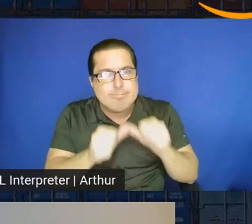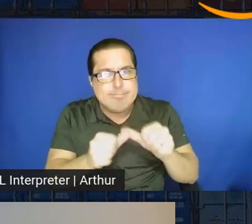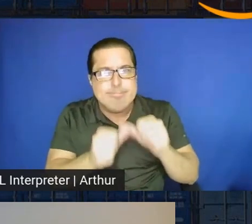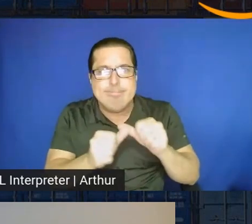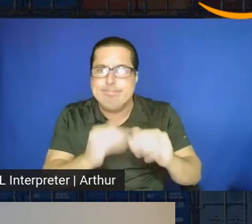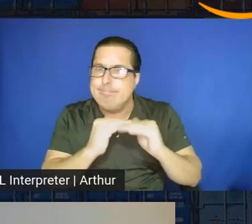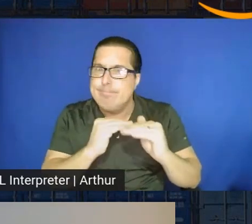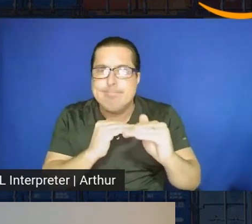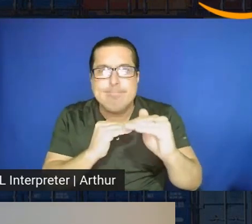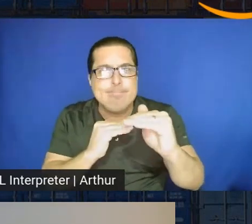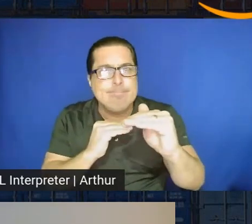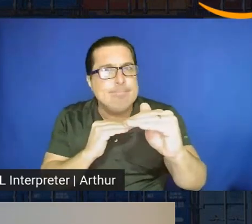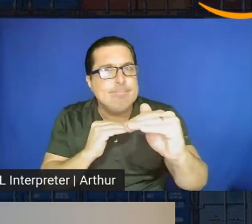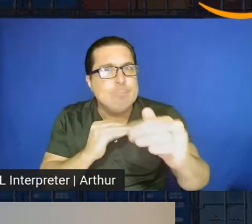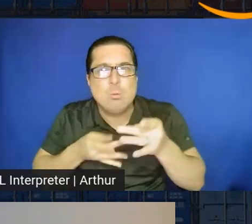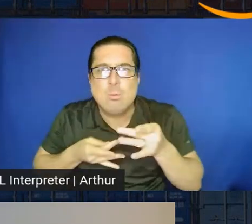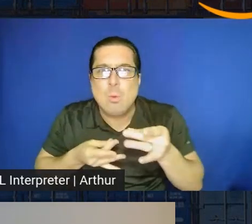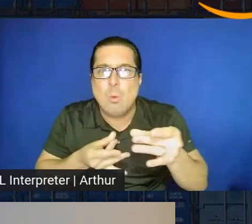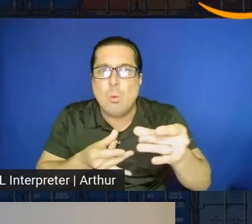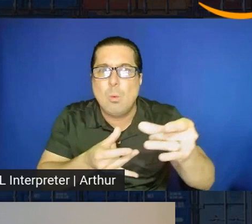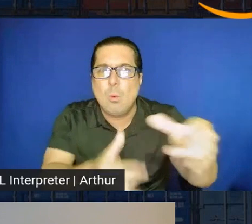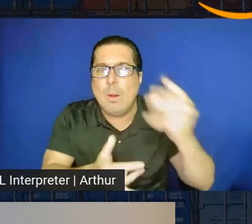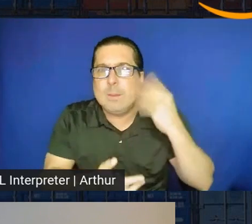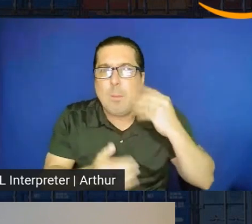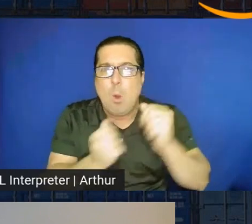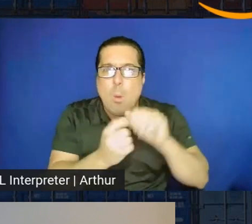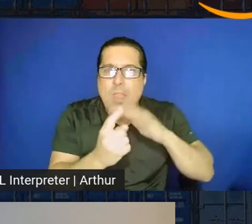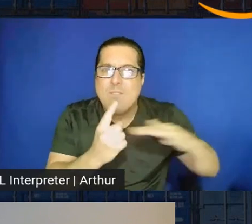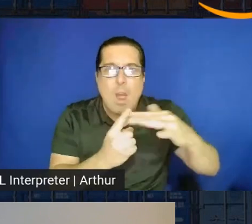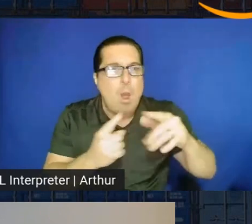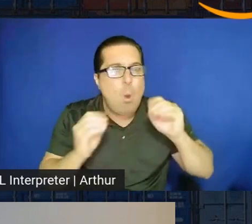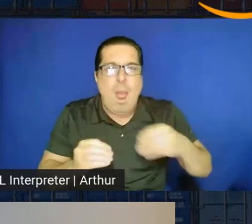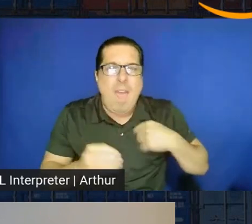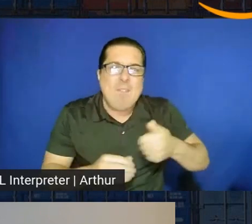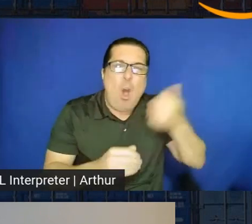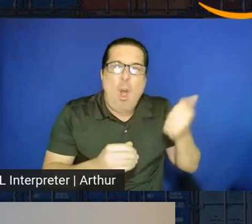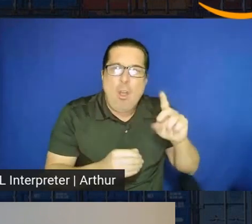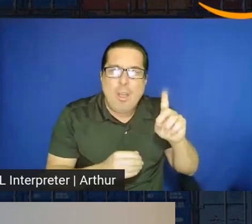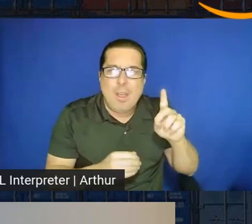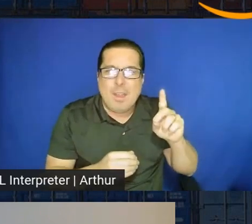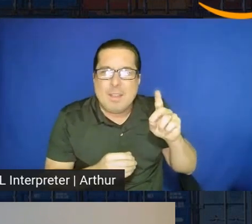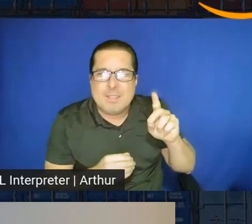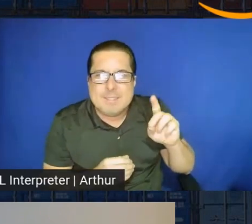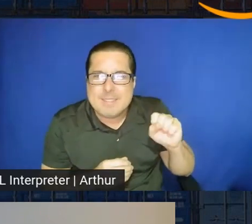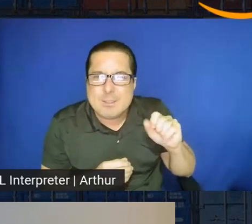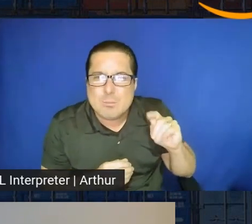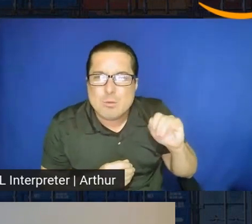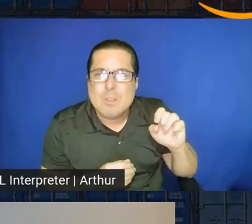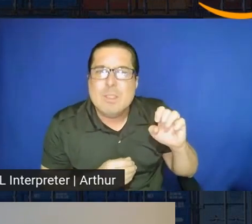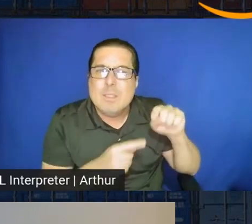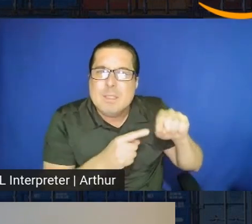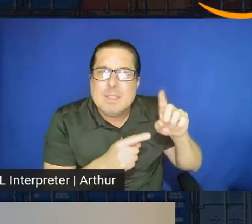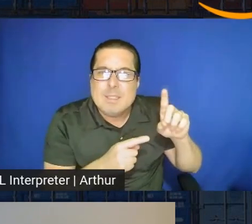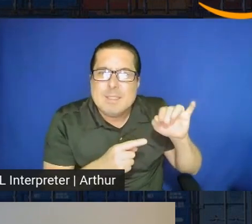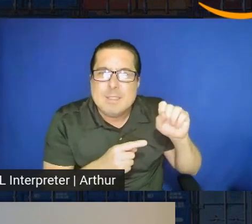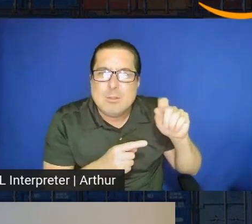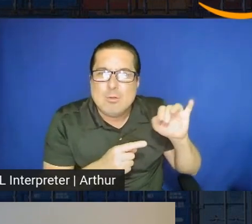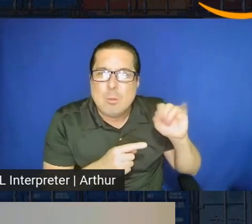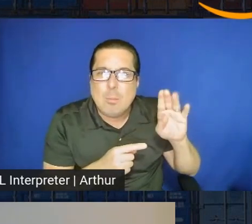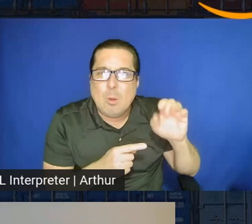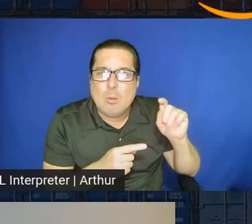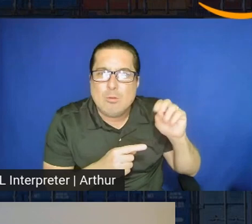across both these environments, so they do not have to deal with disparate distributions, disparate processes for maintaining these distributions